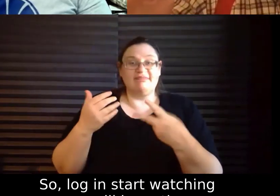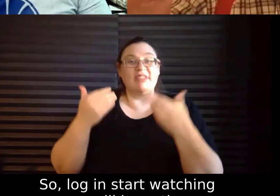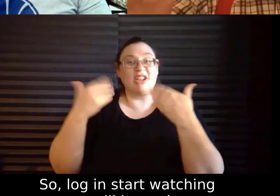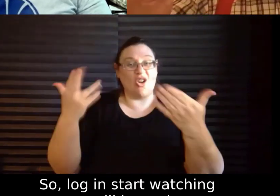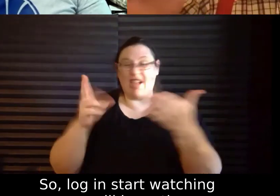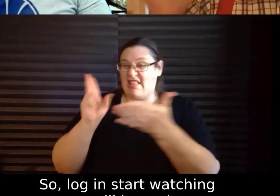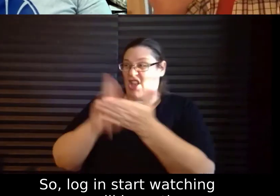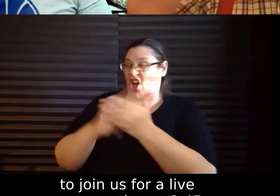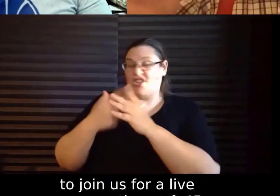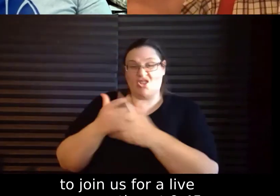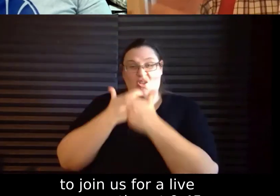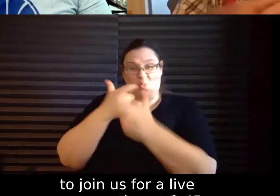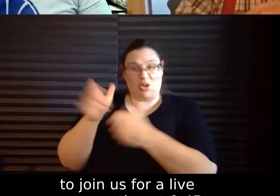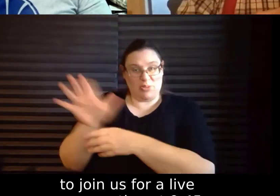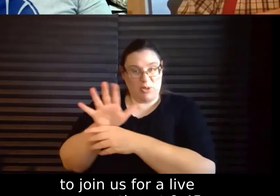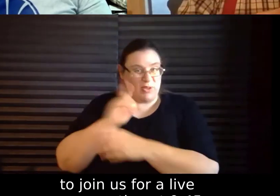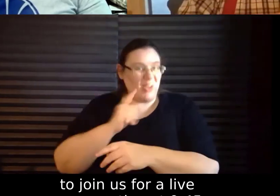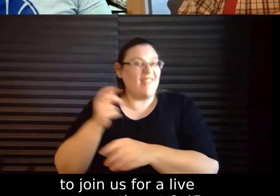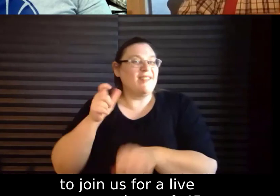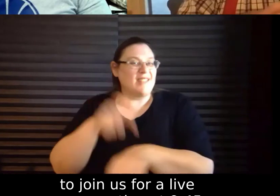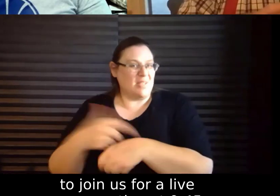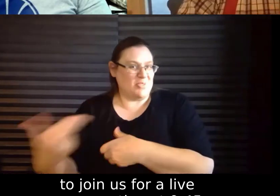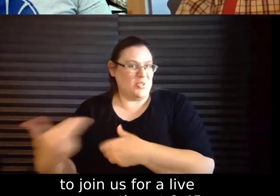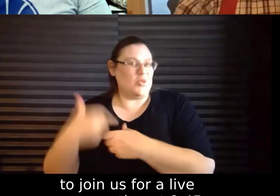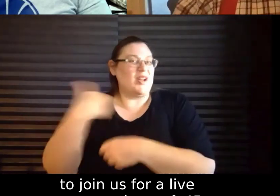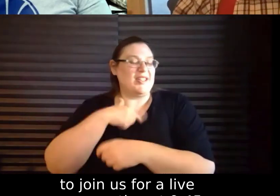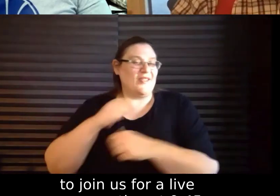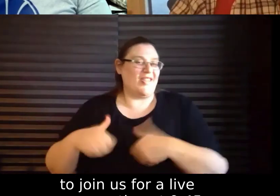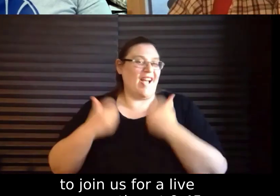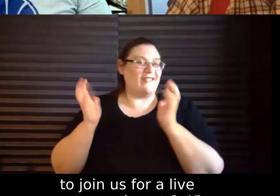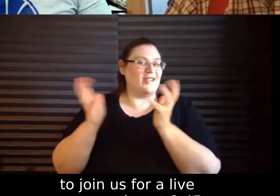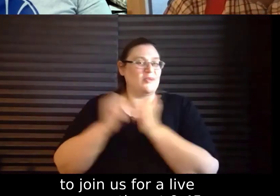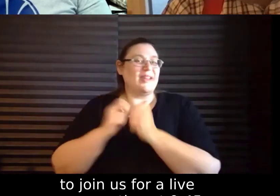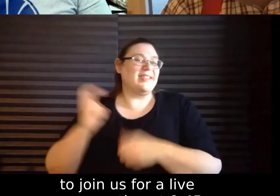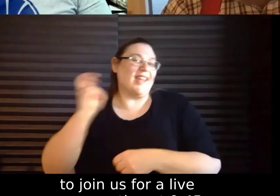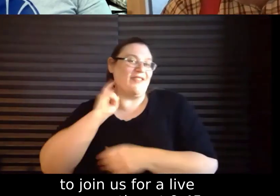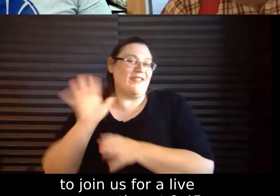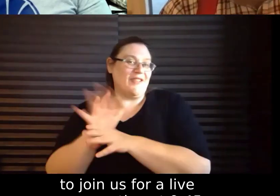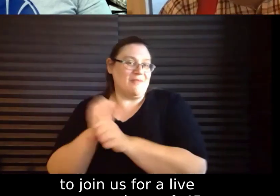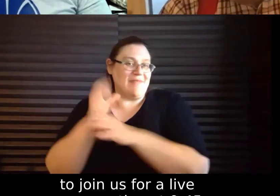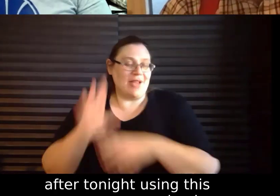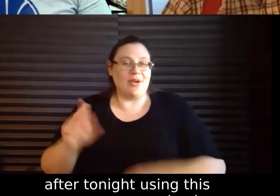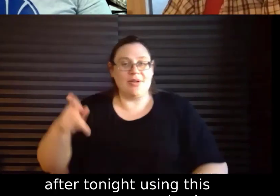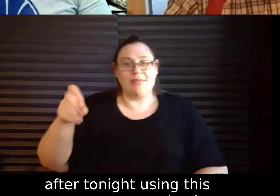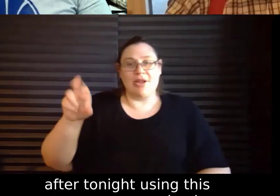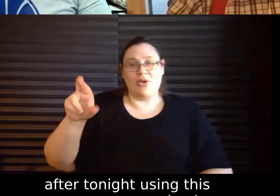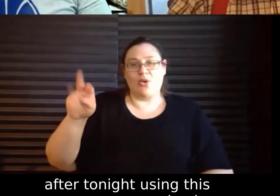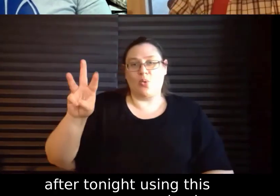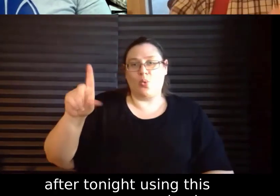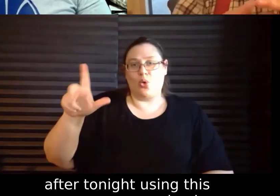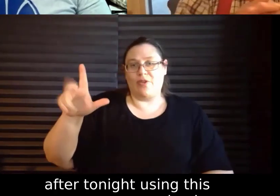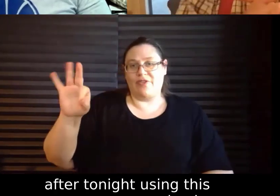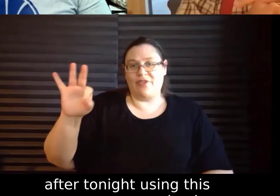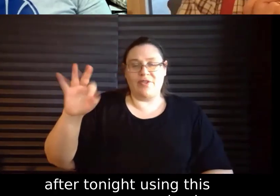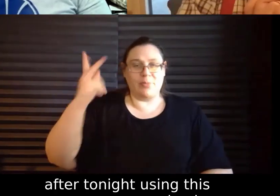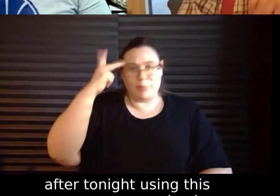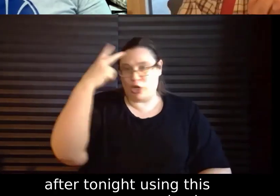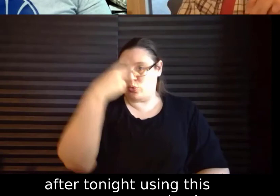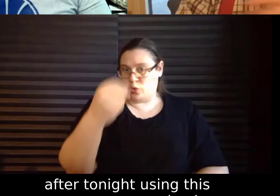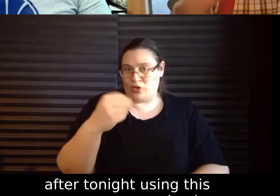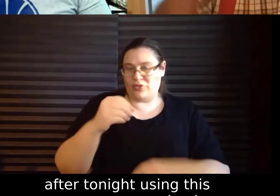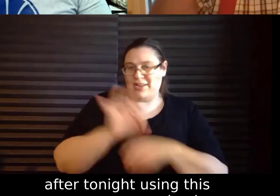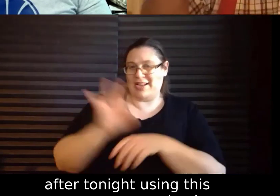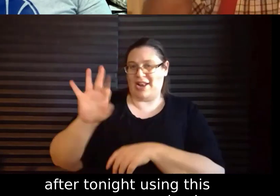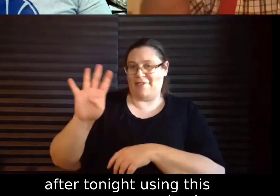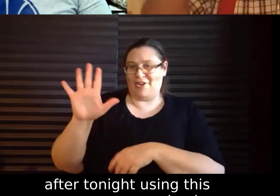and start watching. You'll have time to join us for a live conversation with Defula filmmaker Peter Wolf at 9:45 after tonight